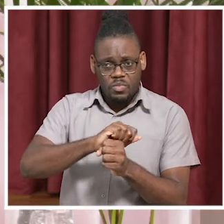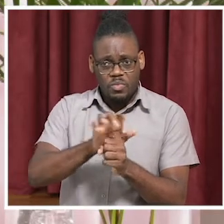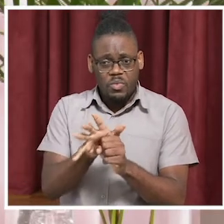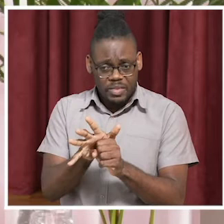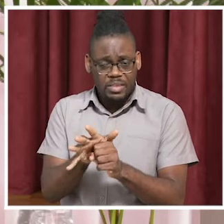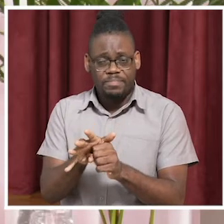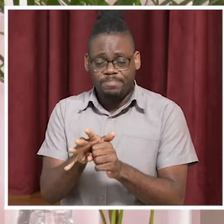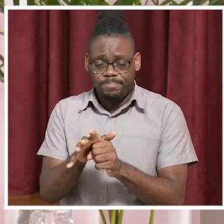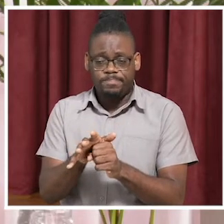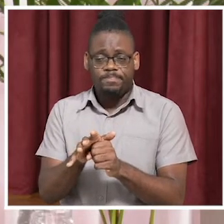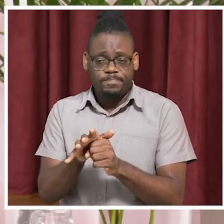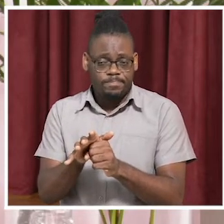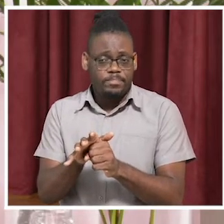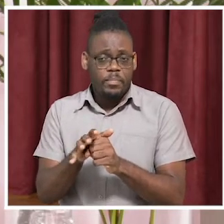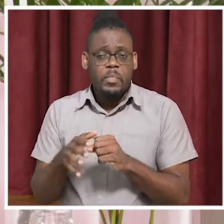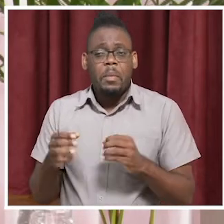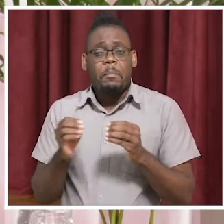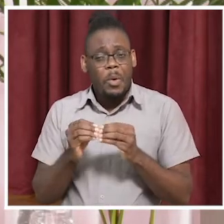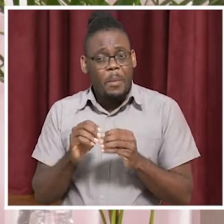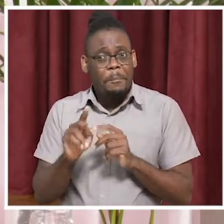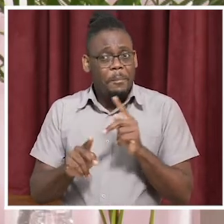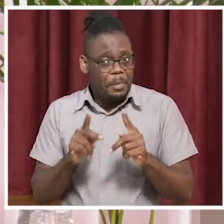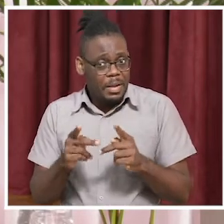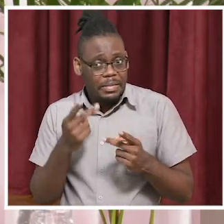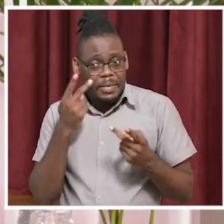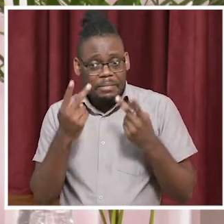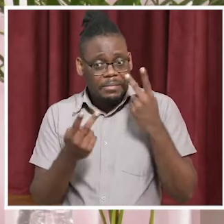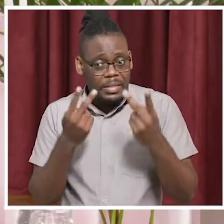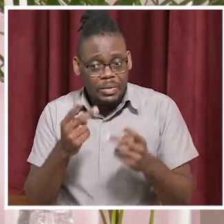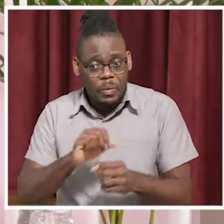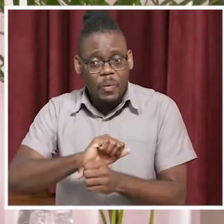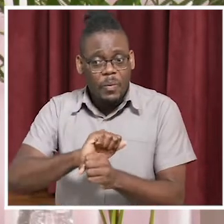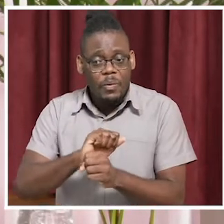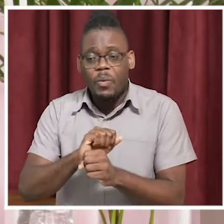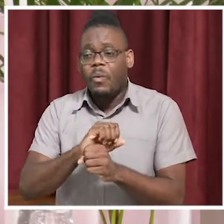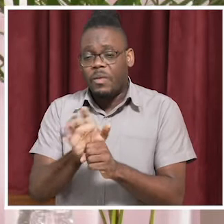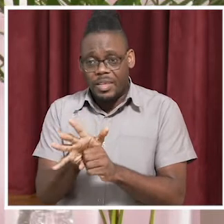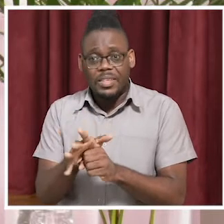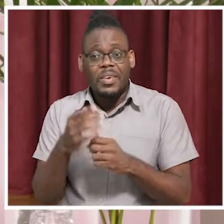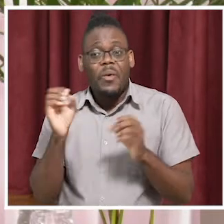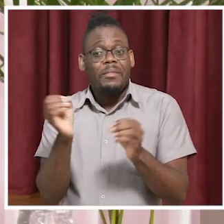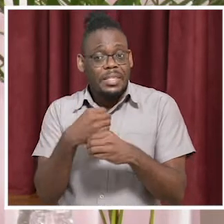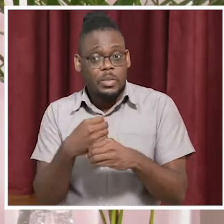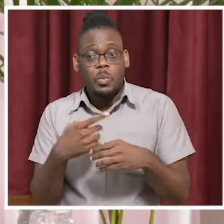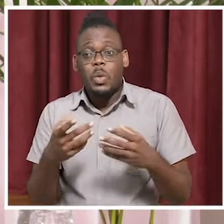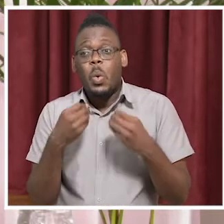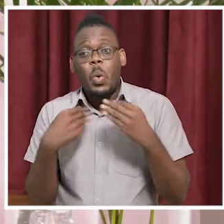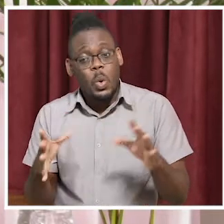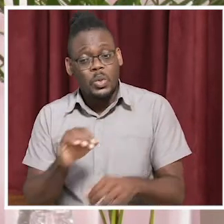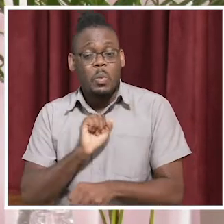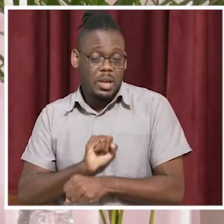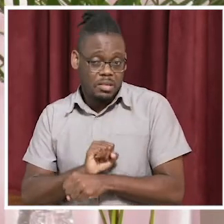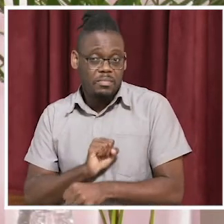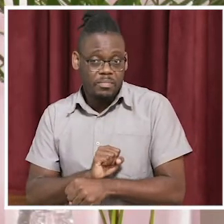there. Persons have lost their job for one reason or the other, right. or may have fallen ill, even as a result of COVID. So we have those persons